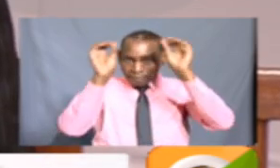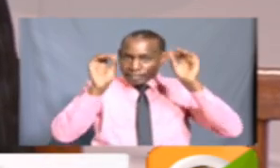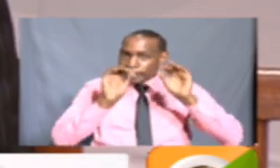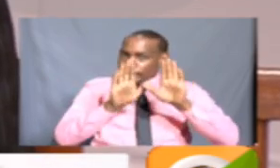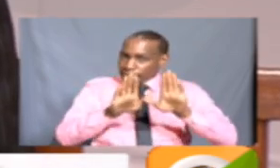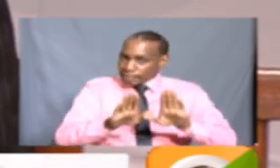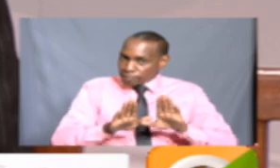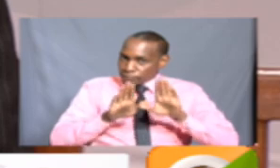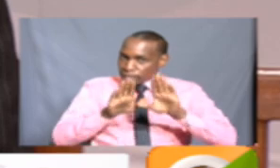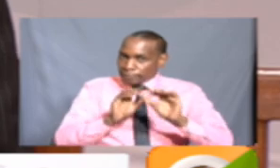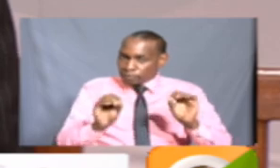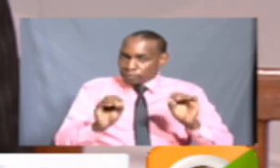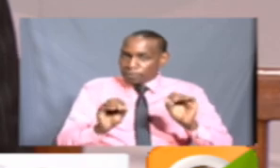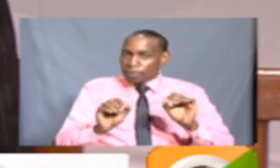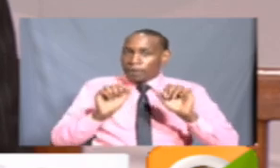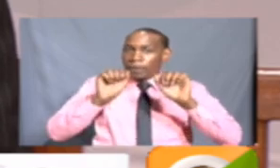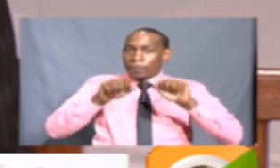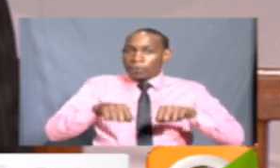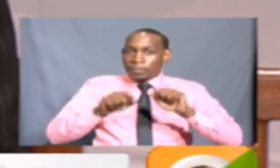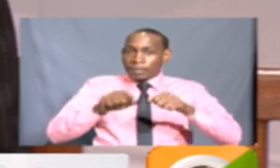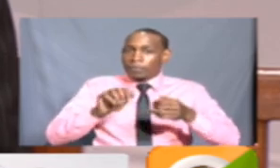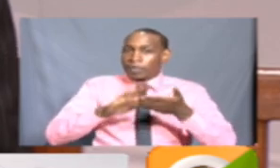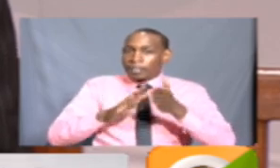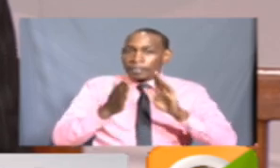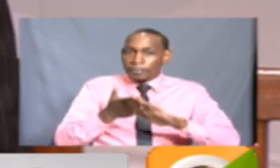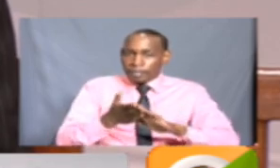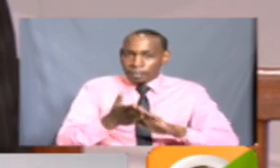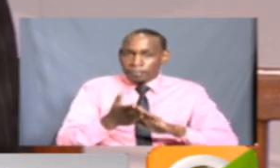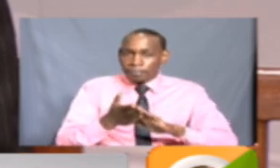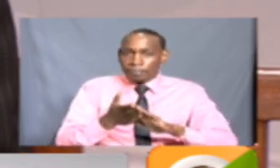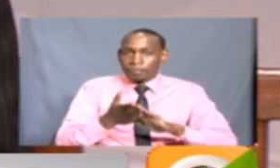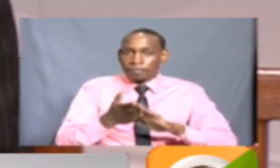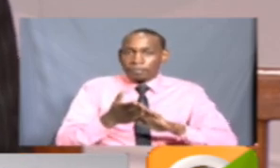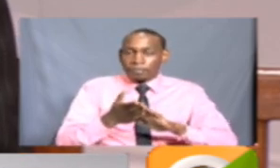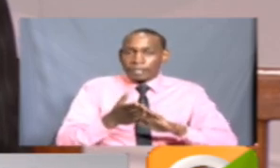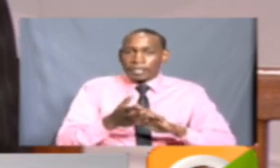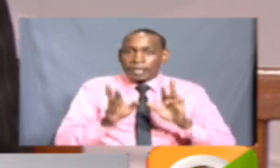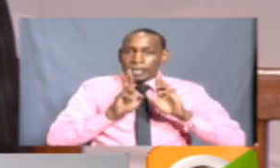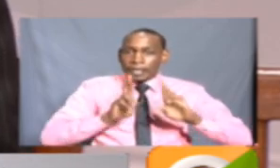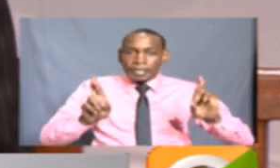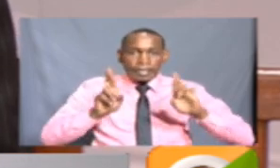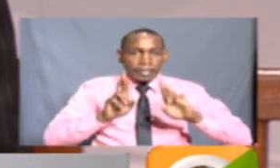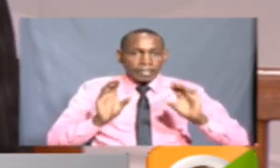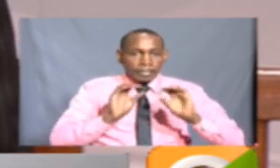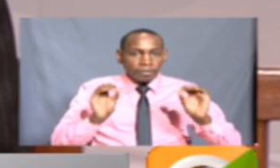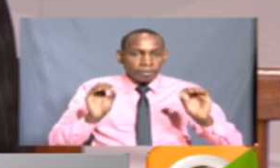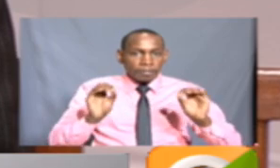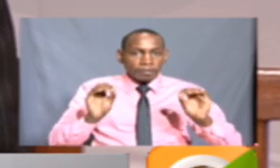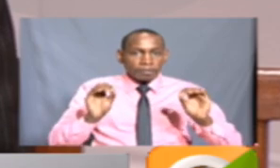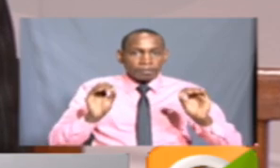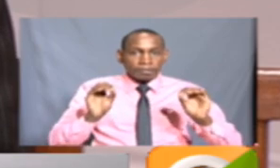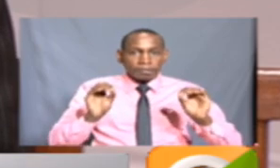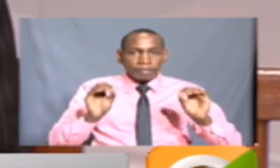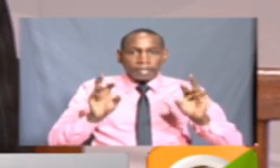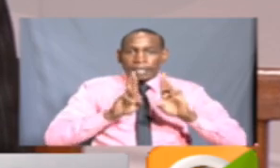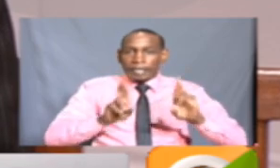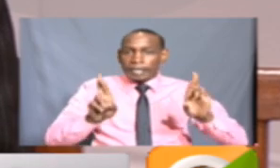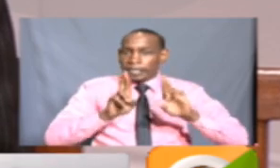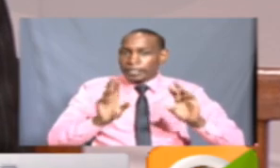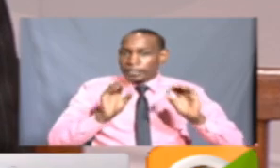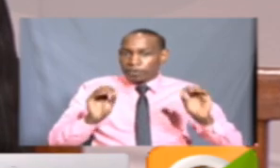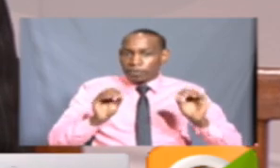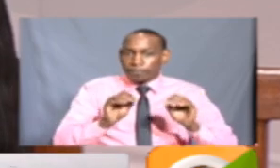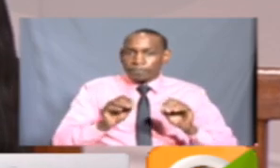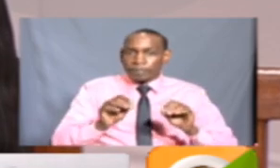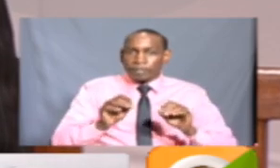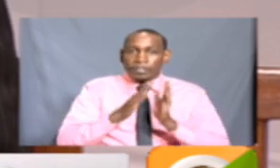risks becoming a later day Ethelred the Unready. Ethelred the Unready was a